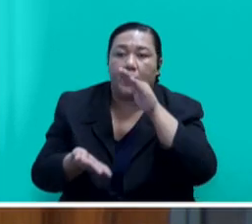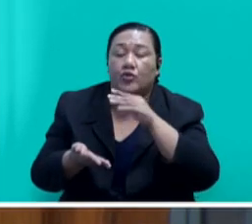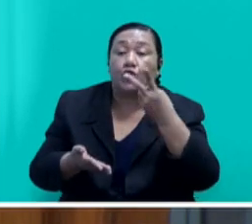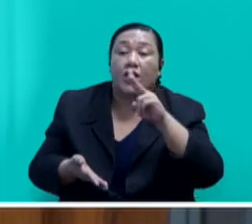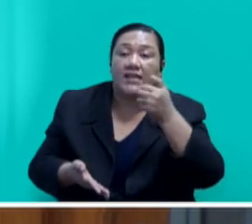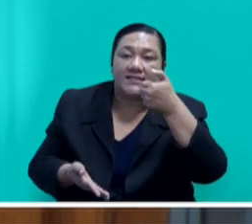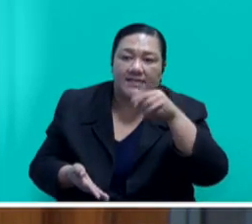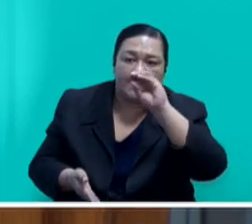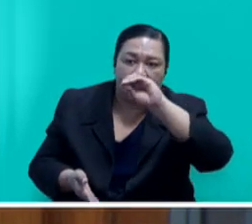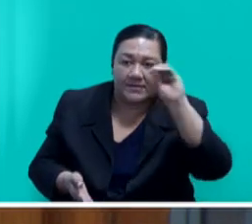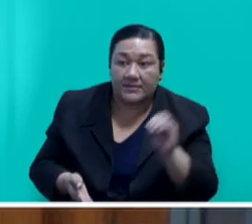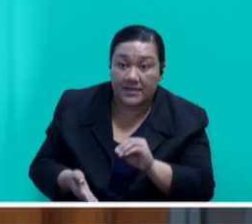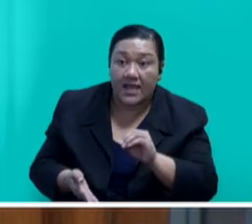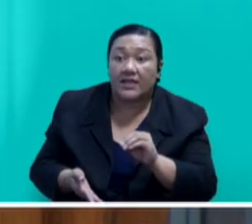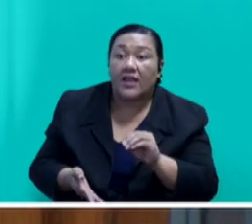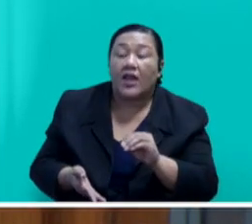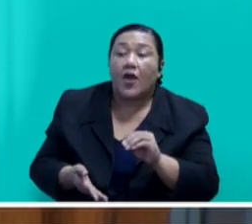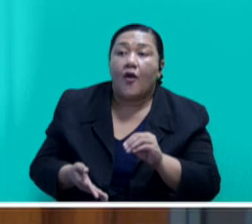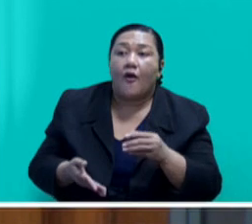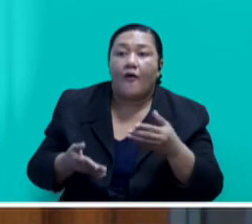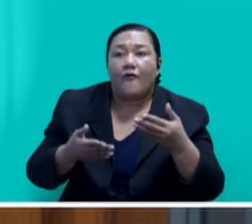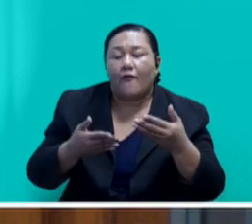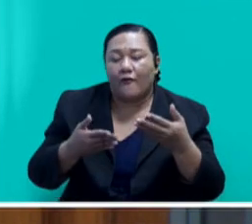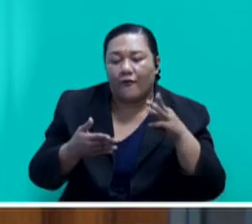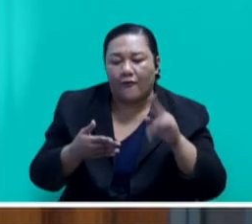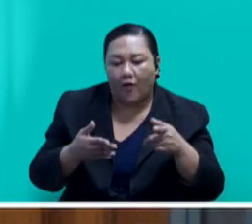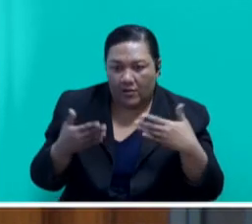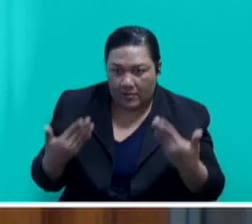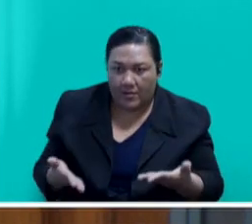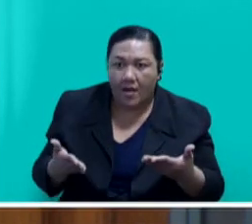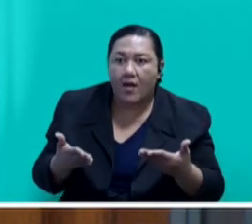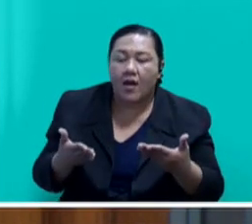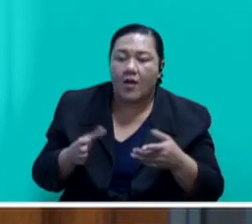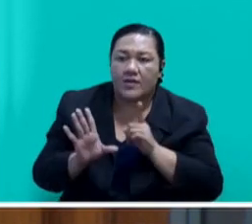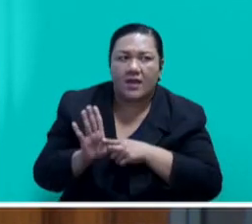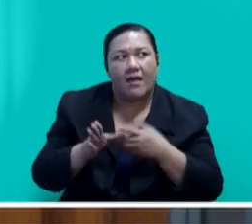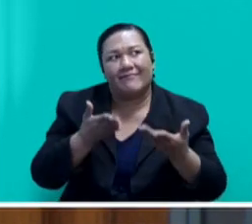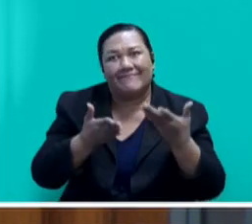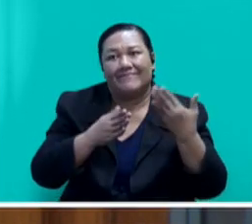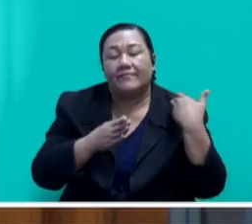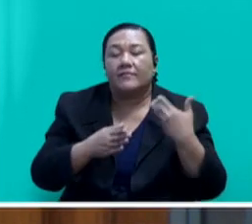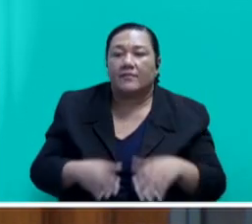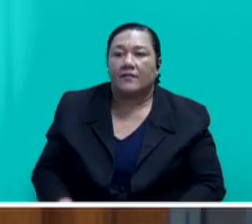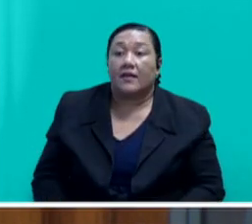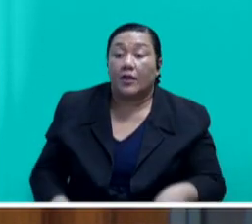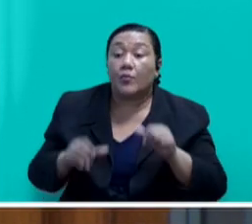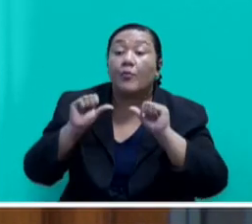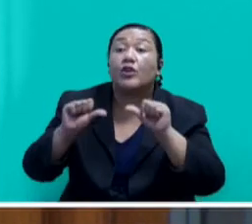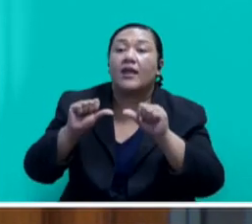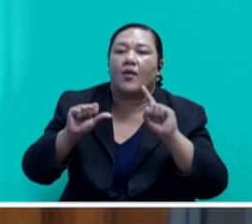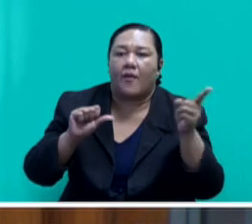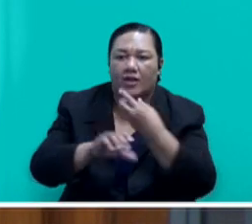26% for the current fiscal year. With the global efforts of protecting an ocean and its